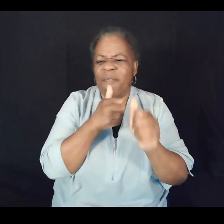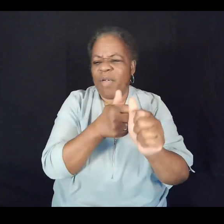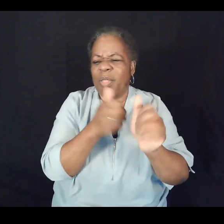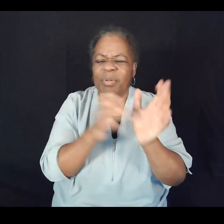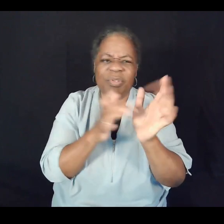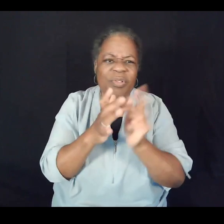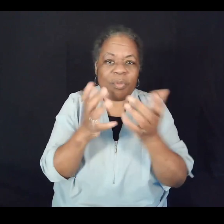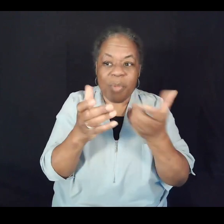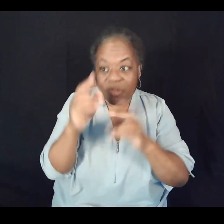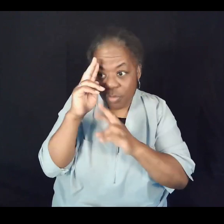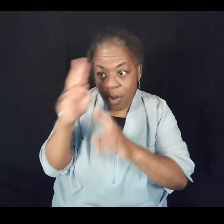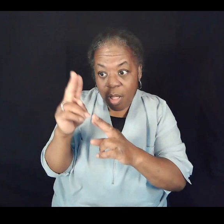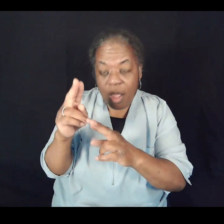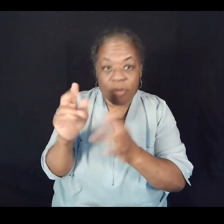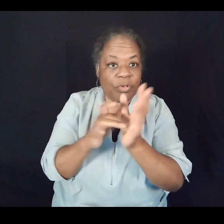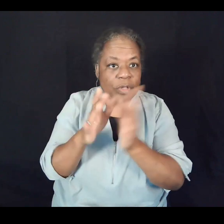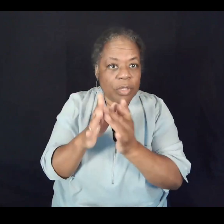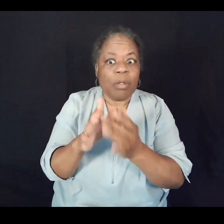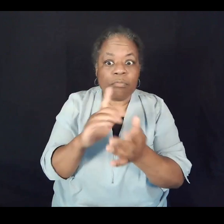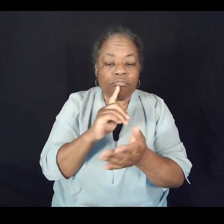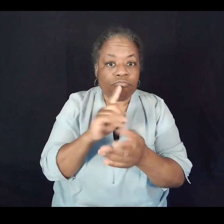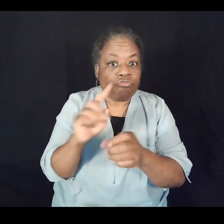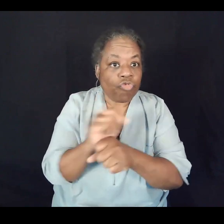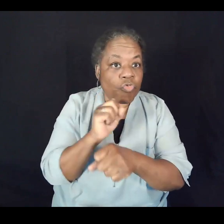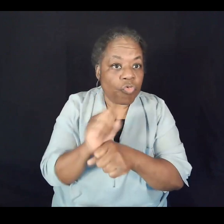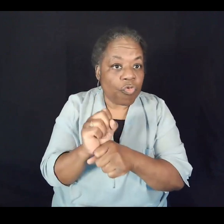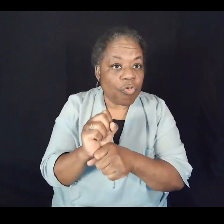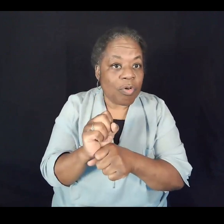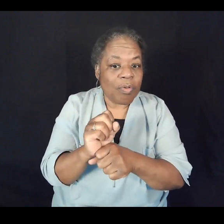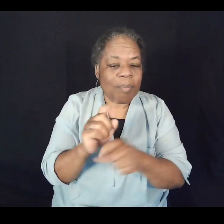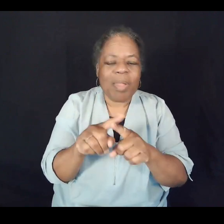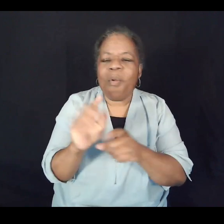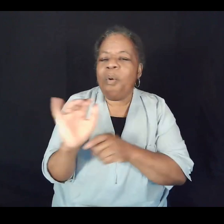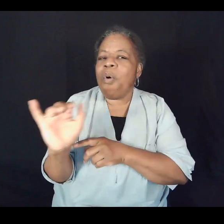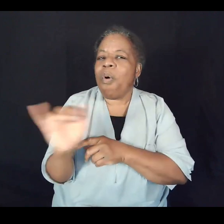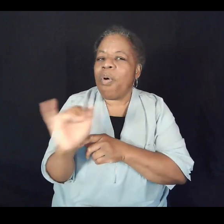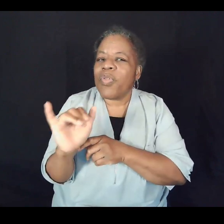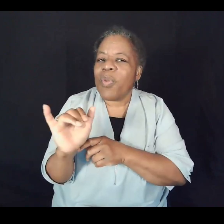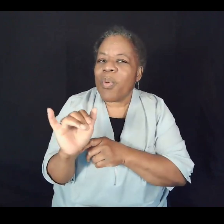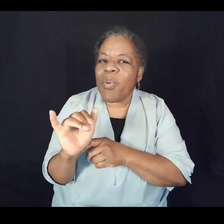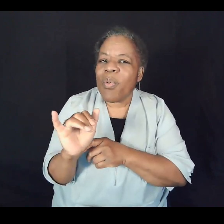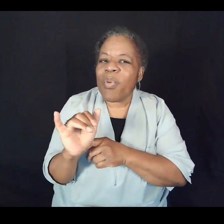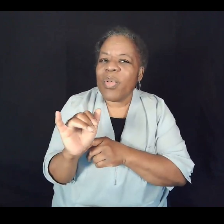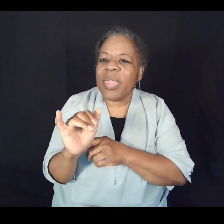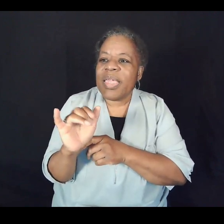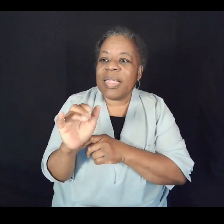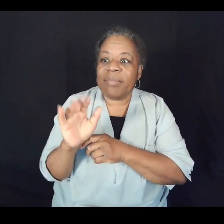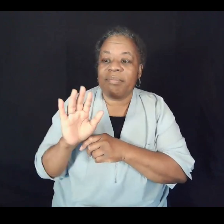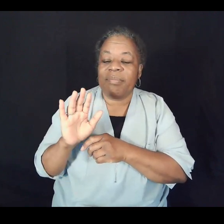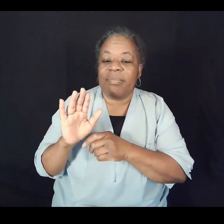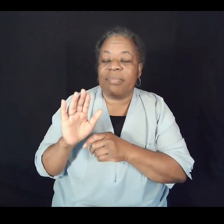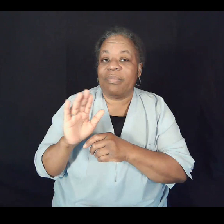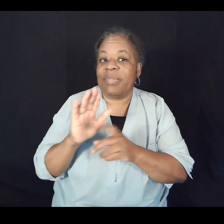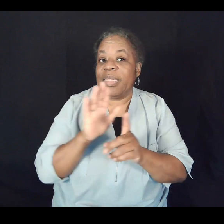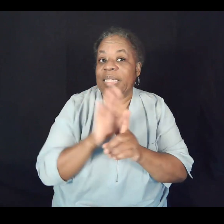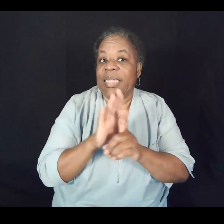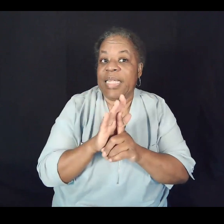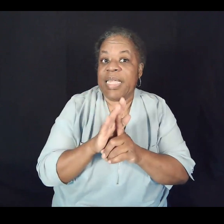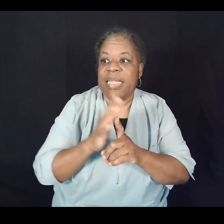that's true and good. But also, his ancient world was threatening